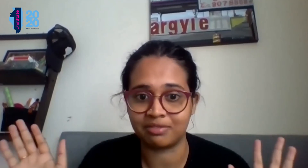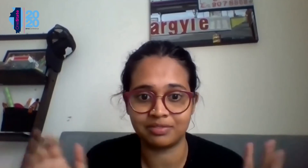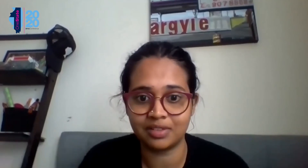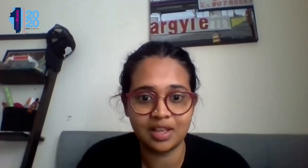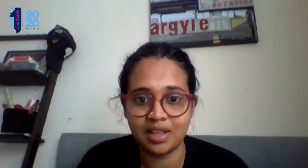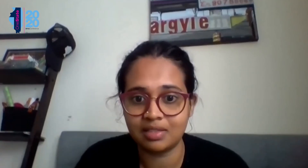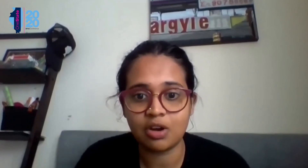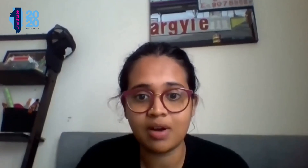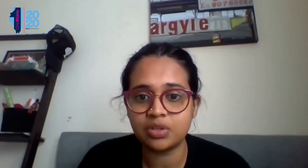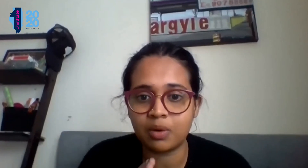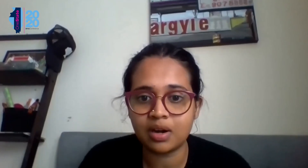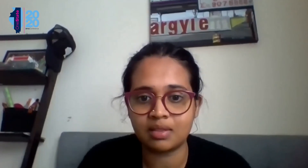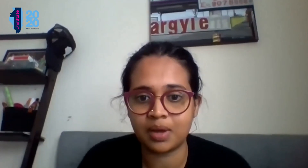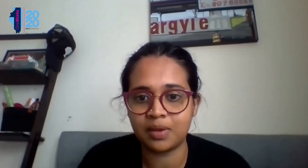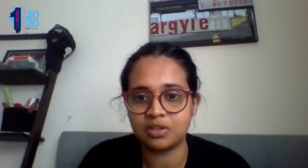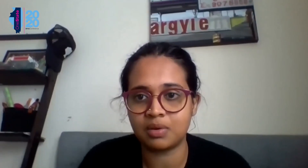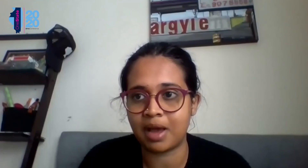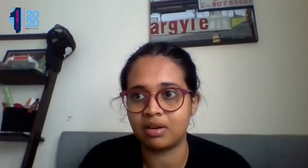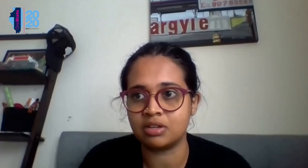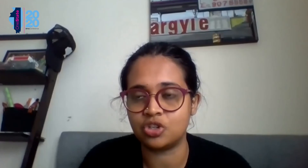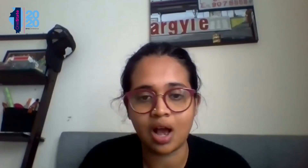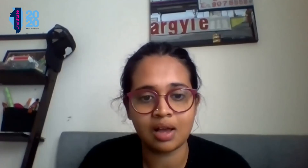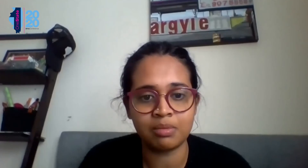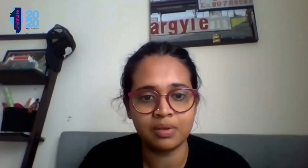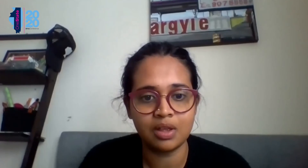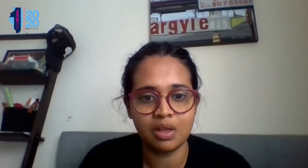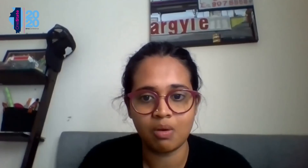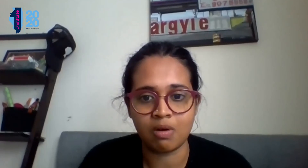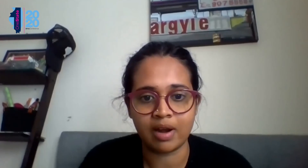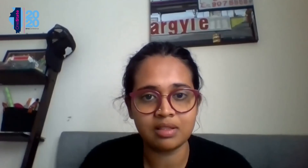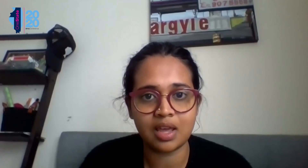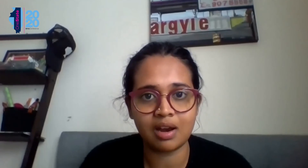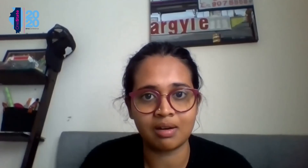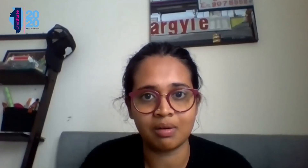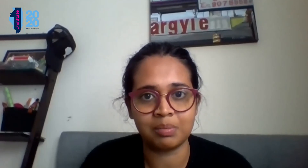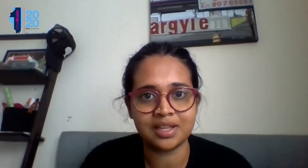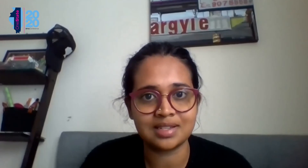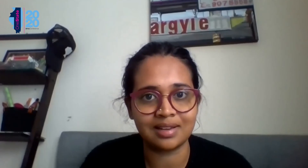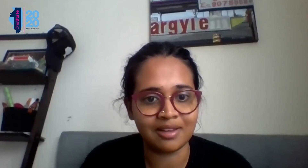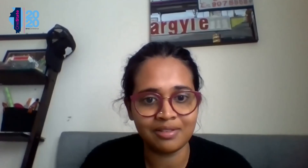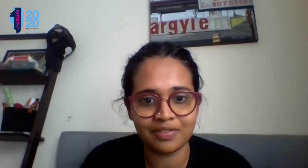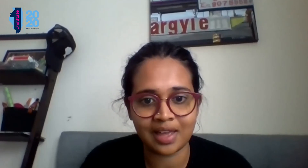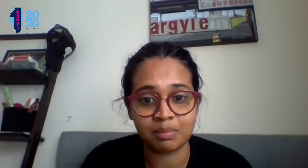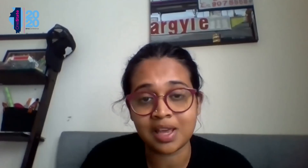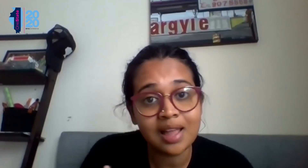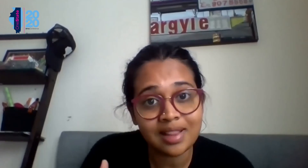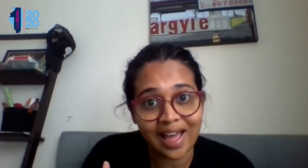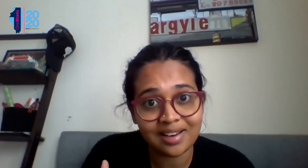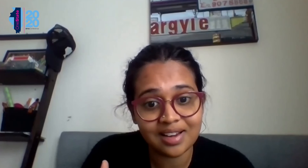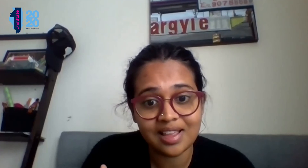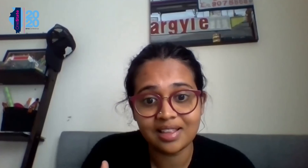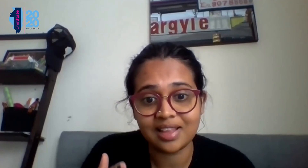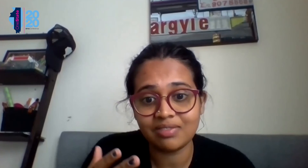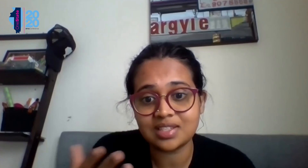don't have. They don't have to worry the way we do about a job or healthcare or a place to live. And beyond